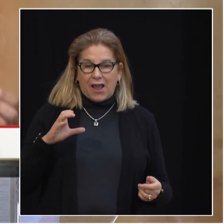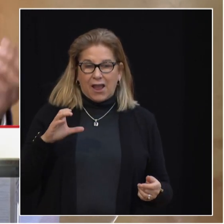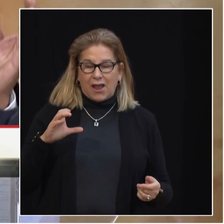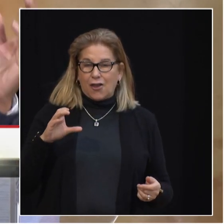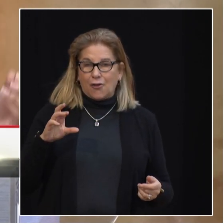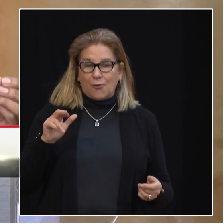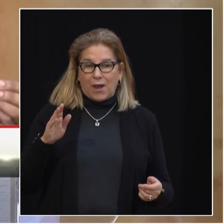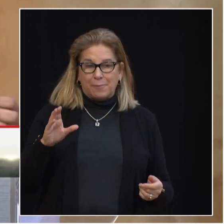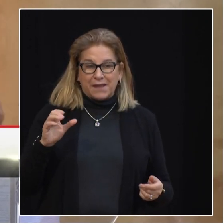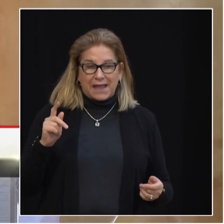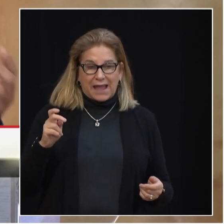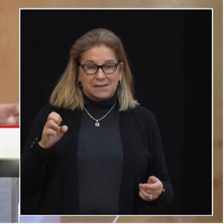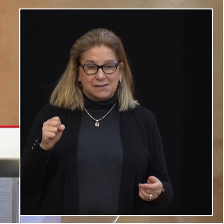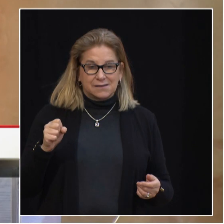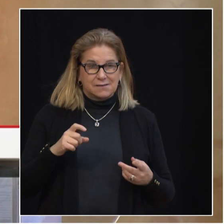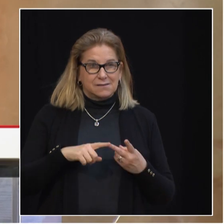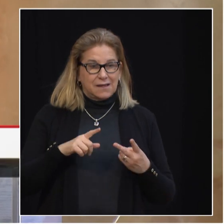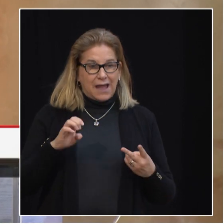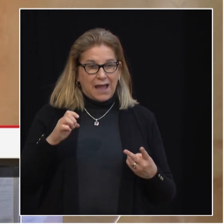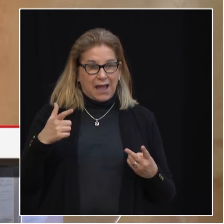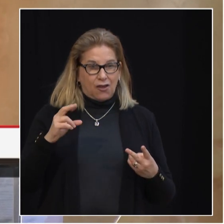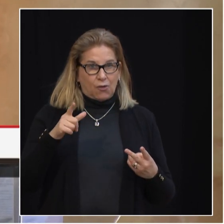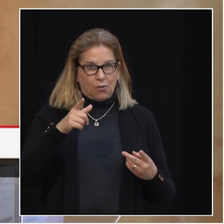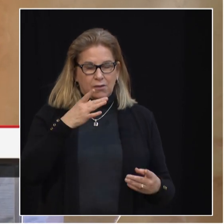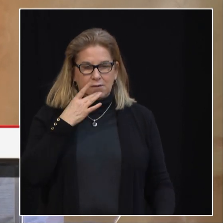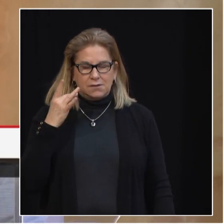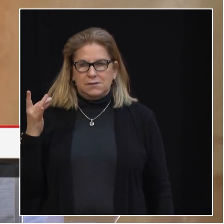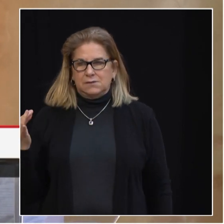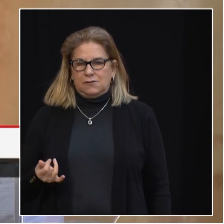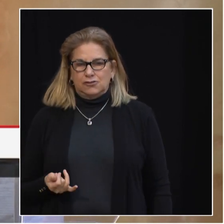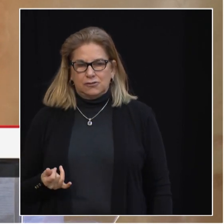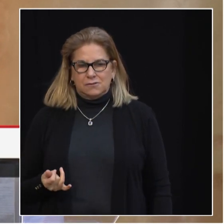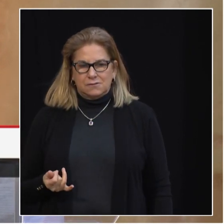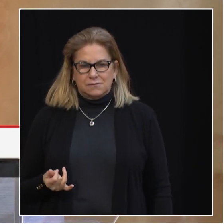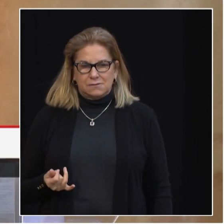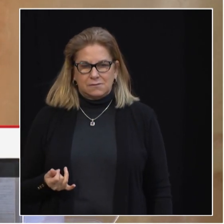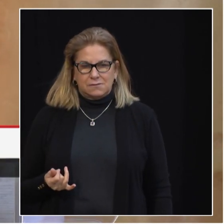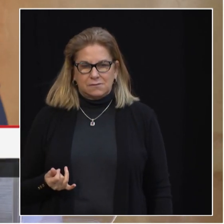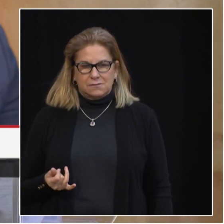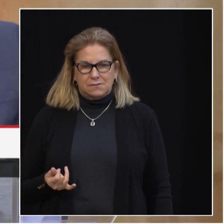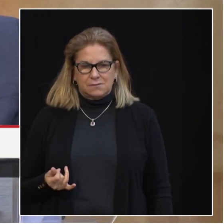delicious. So please come to Anacostia and enjoy some of those. That was free.